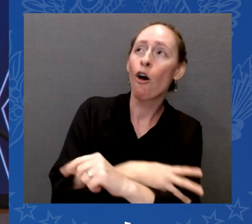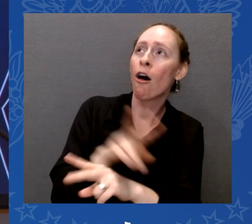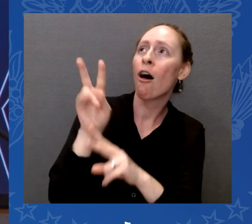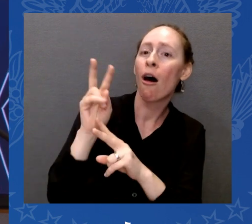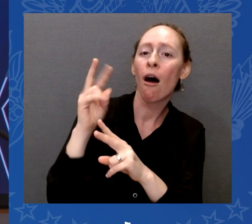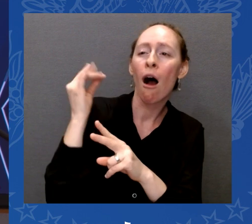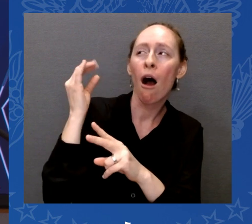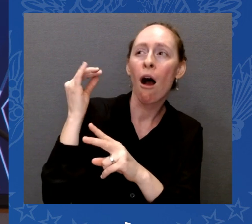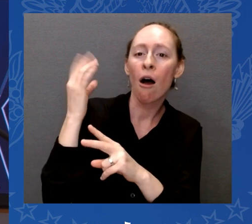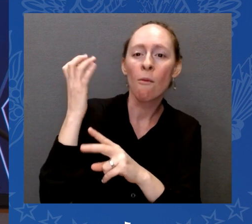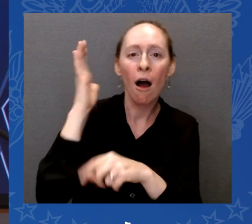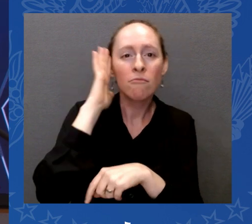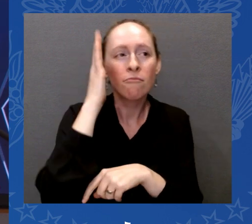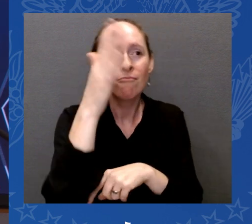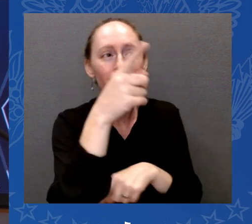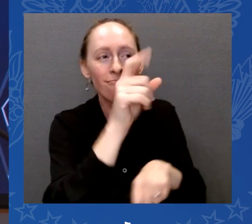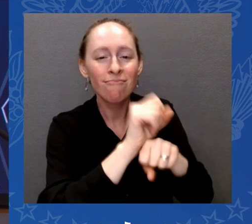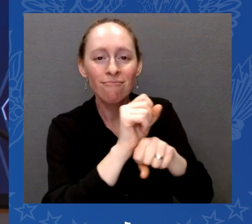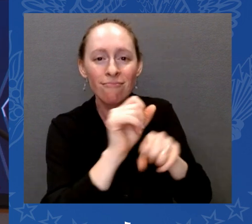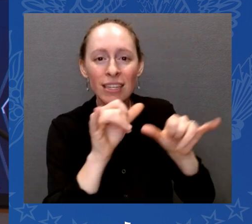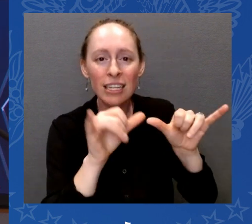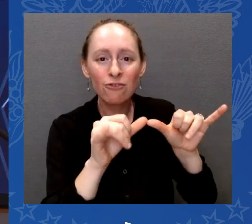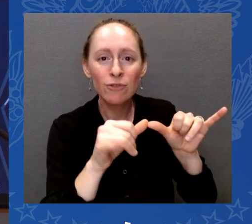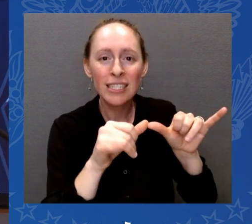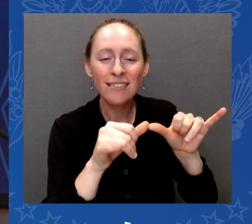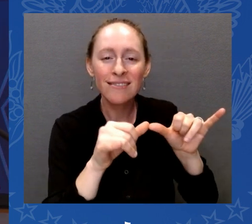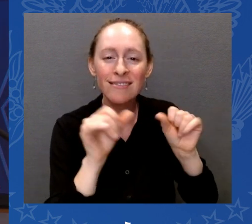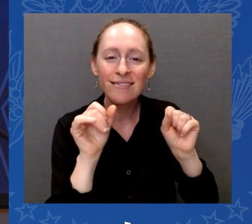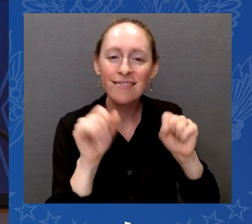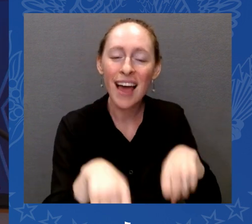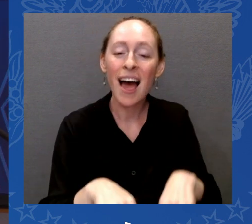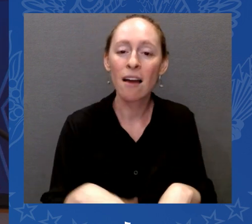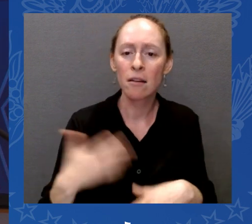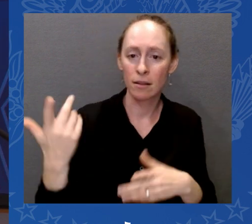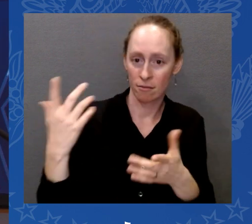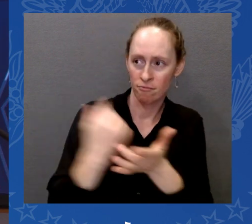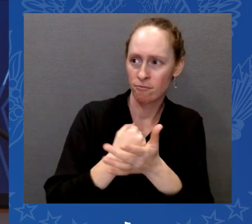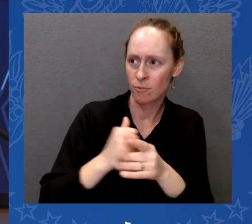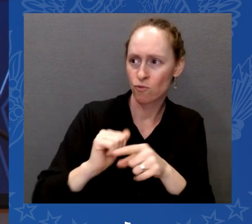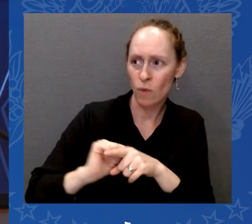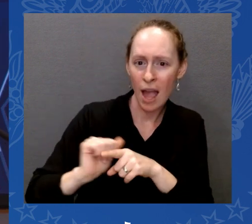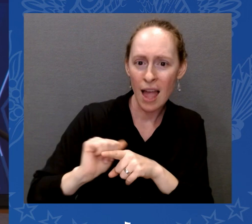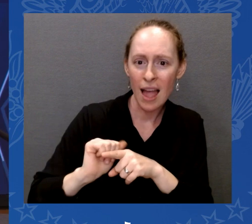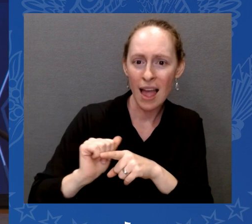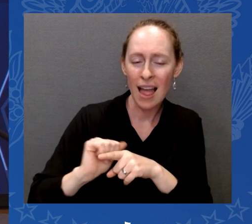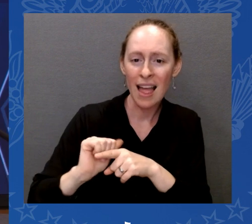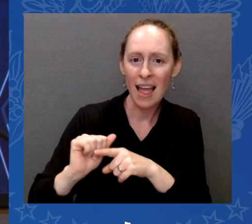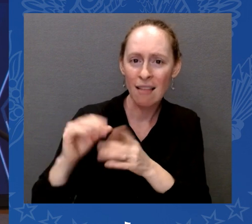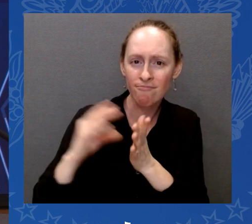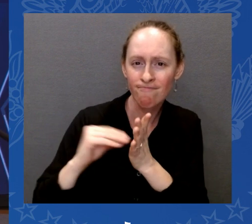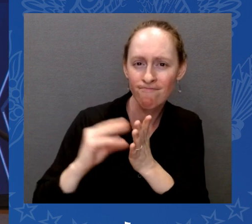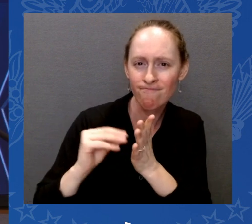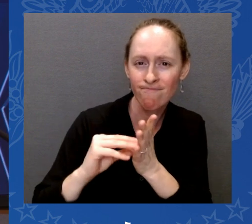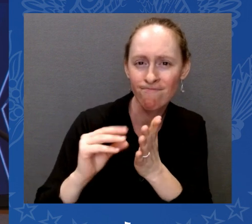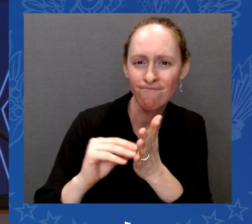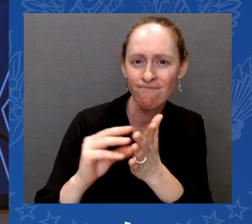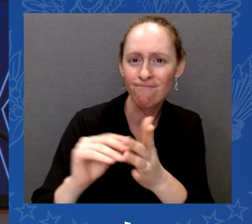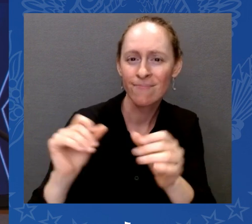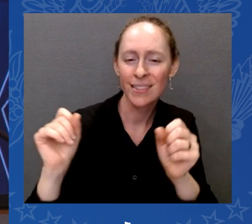education, the training, the support they need to build a life here in the community they grew up in and